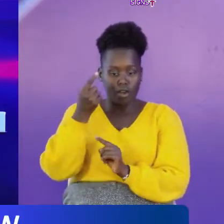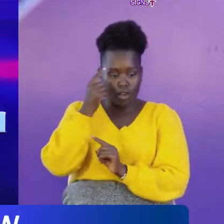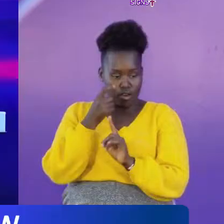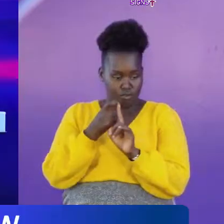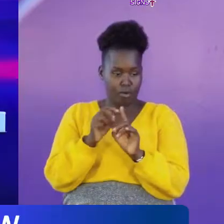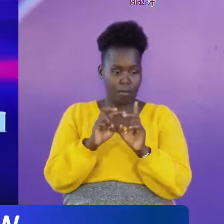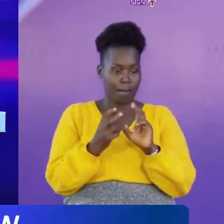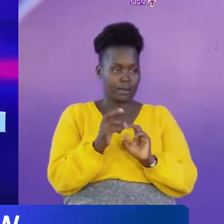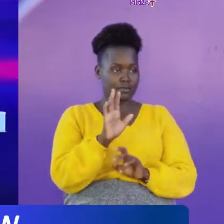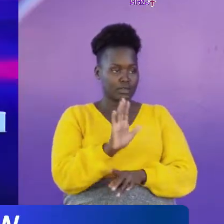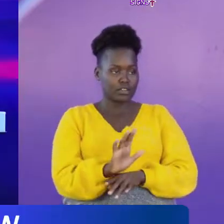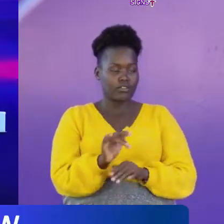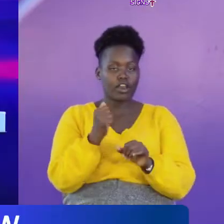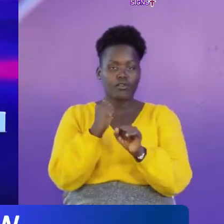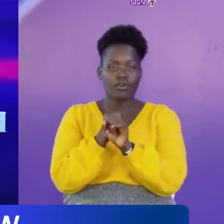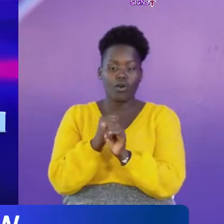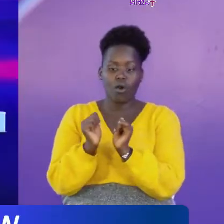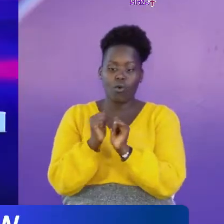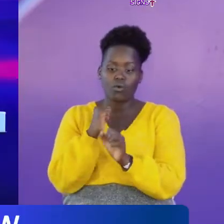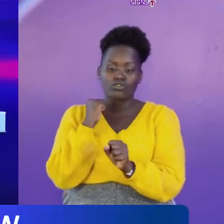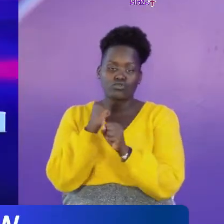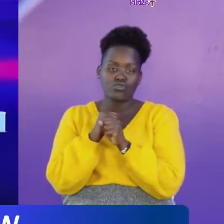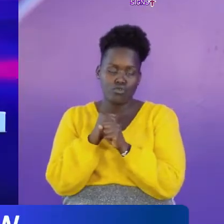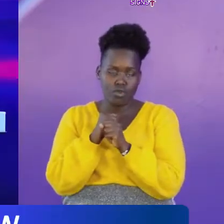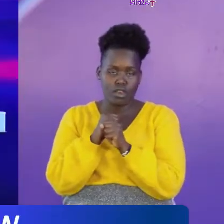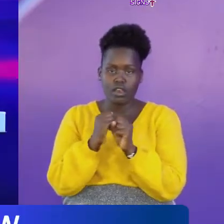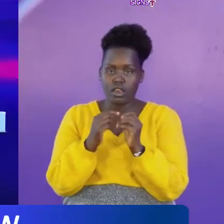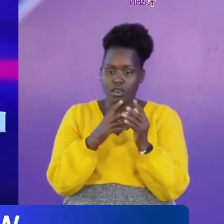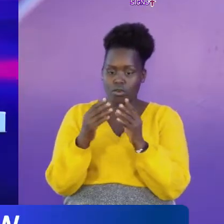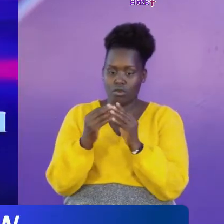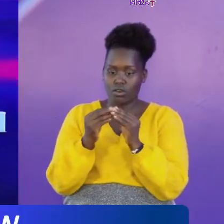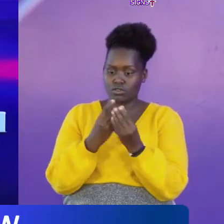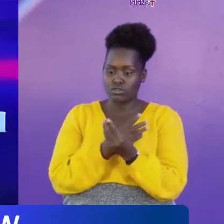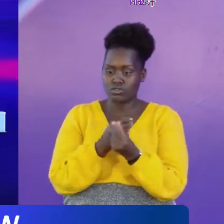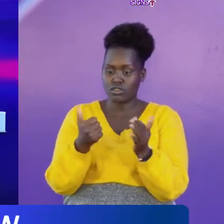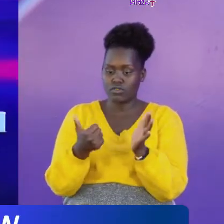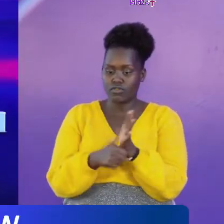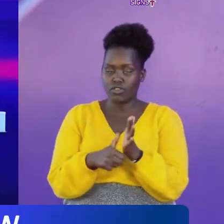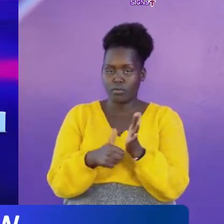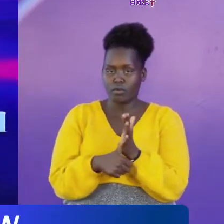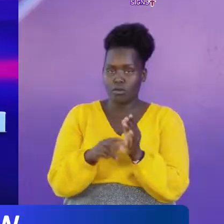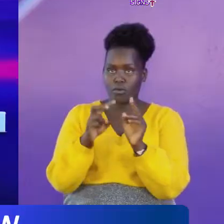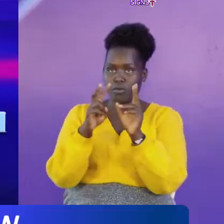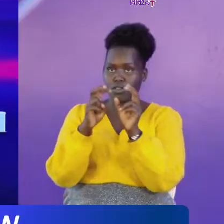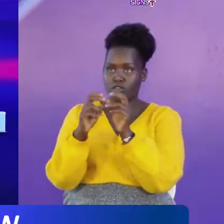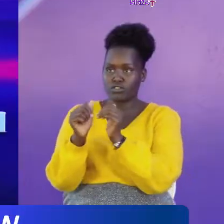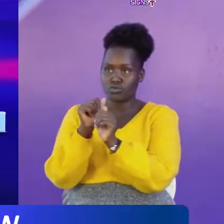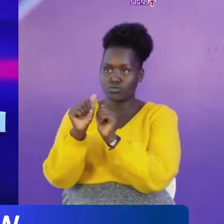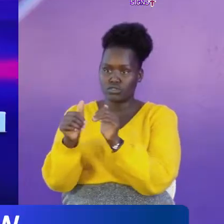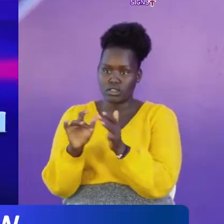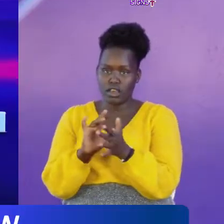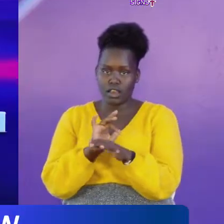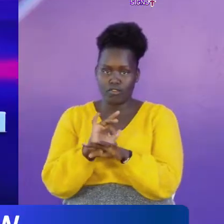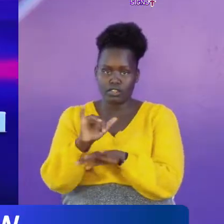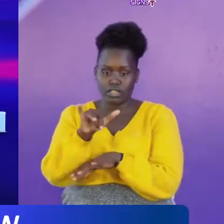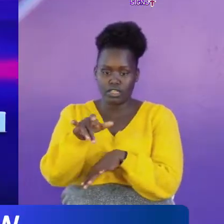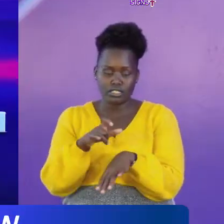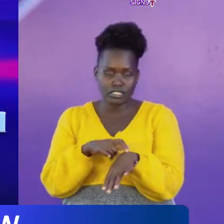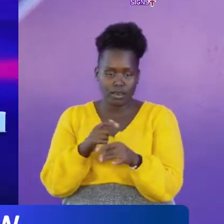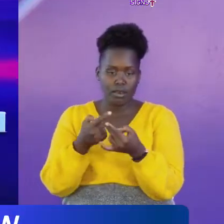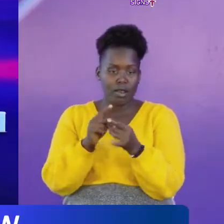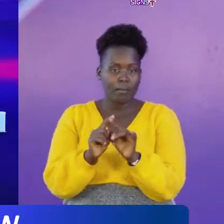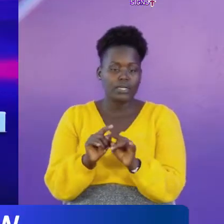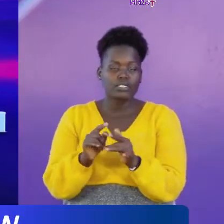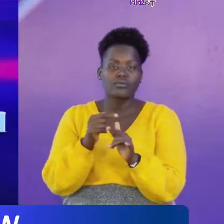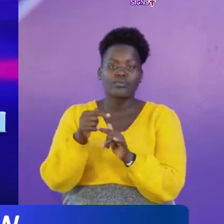perspective and from the work that you're doing, you've not necessarily going to deal with the problems or the issues that they are facing at that particular time, but then you still want